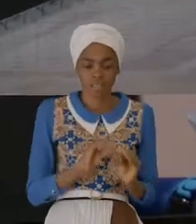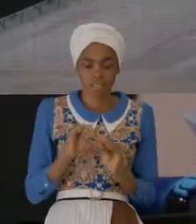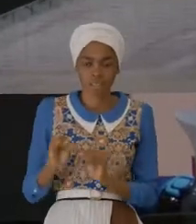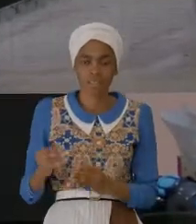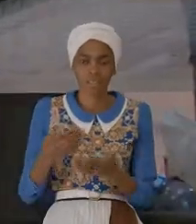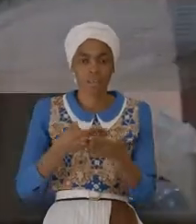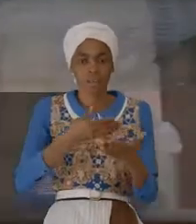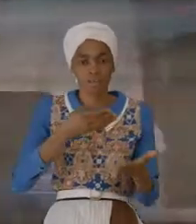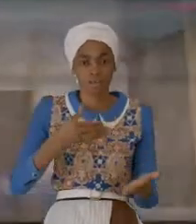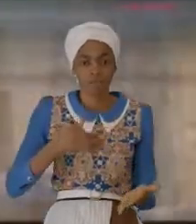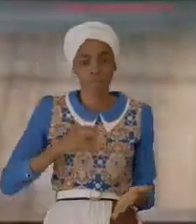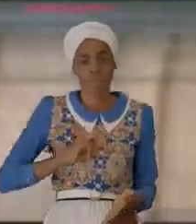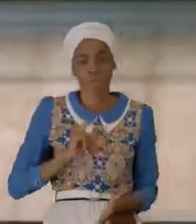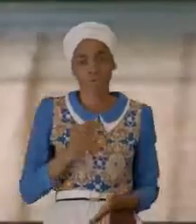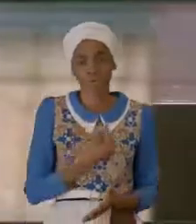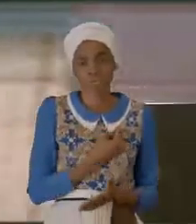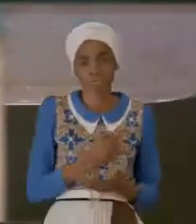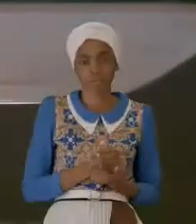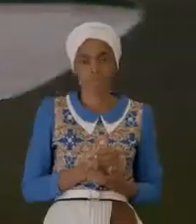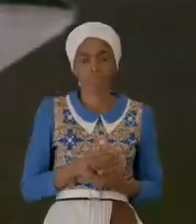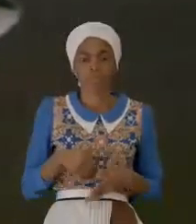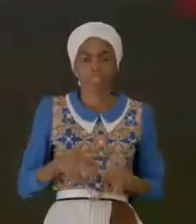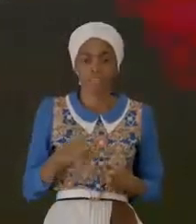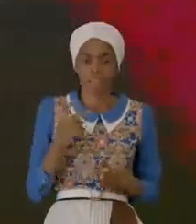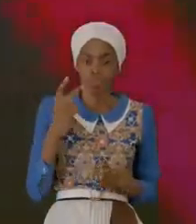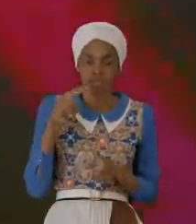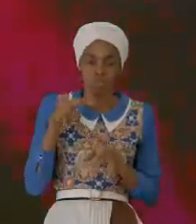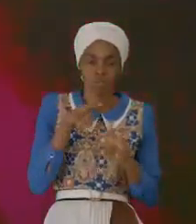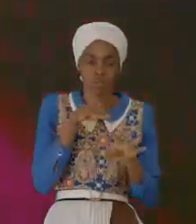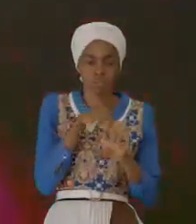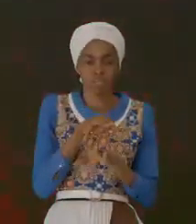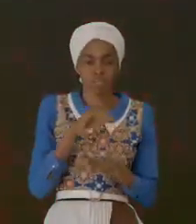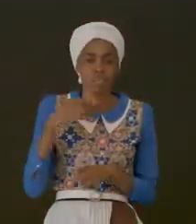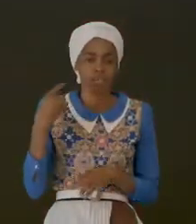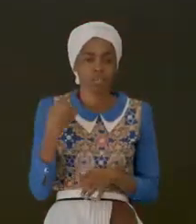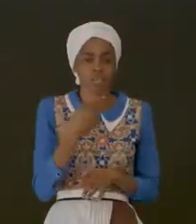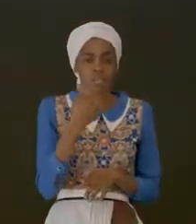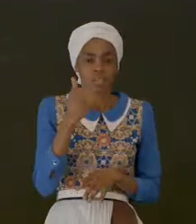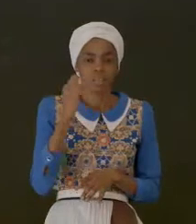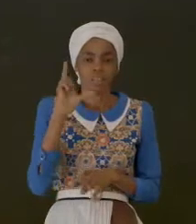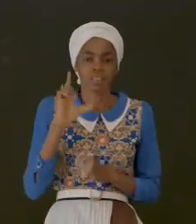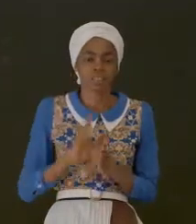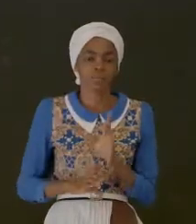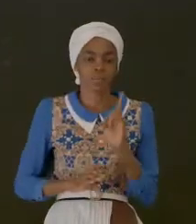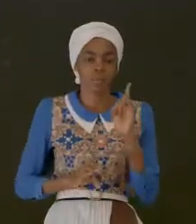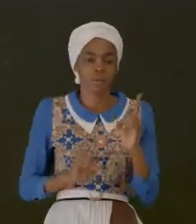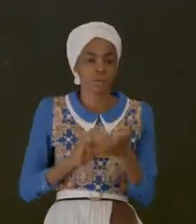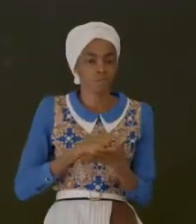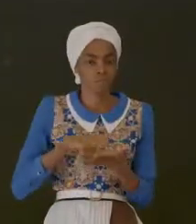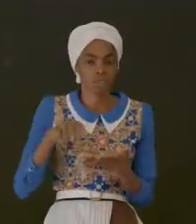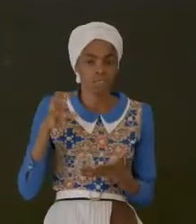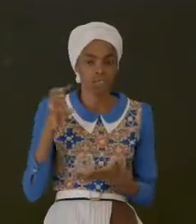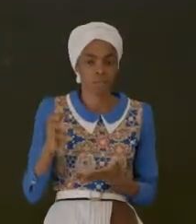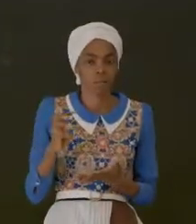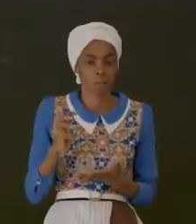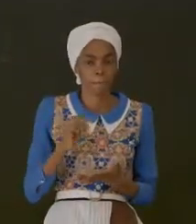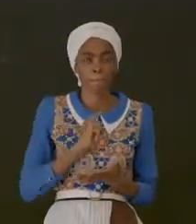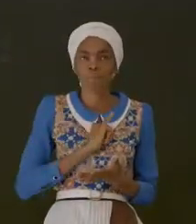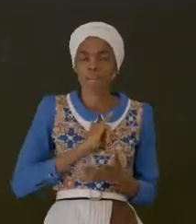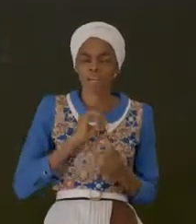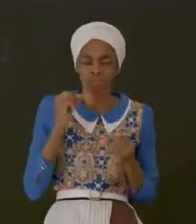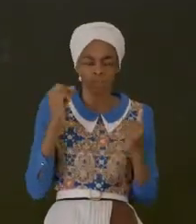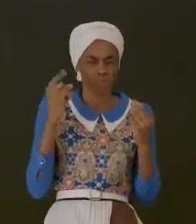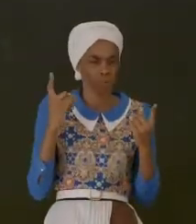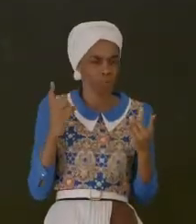us let's look at Galatians chapter one I'm reading from verse 6 I Marvel